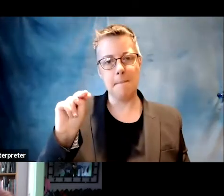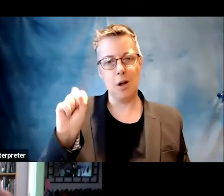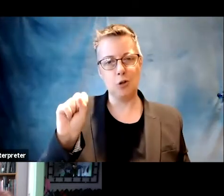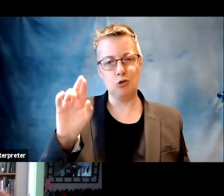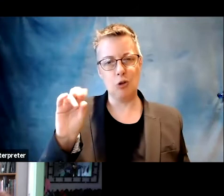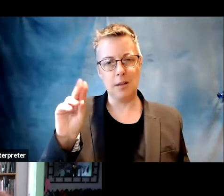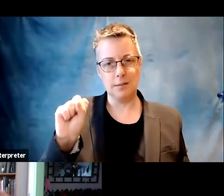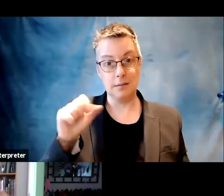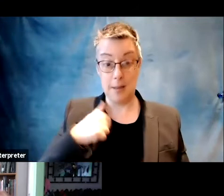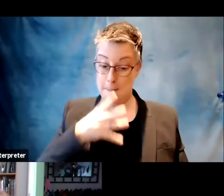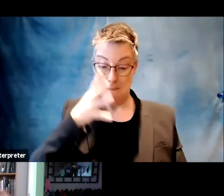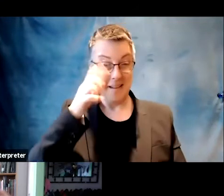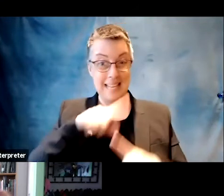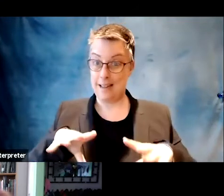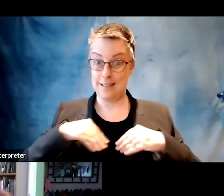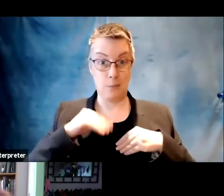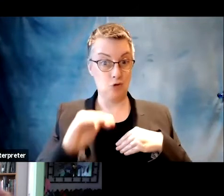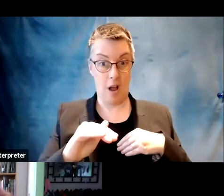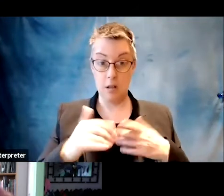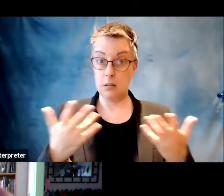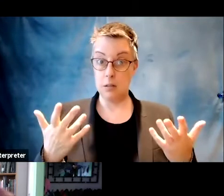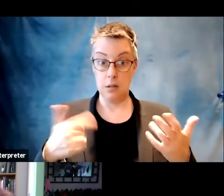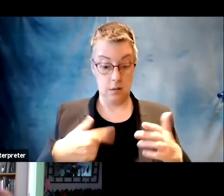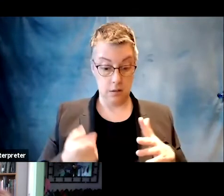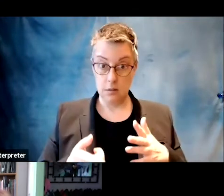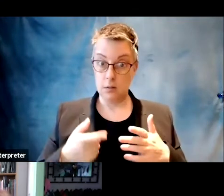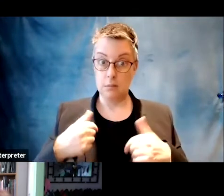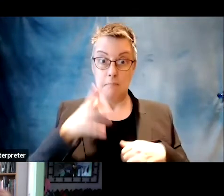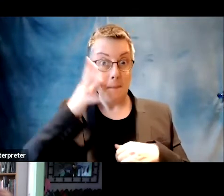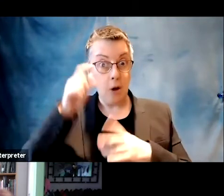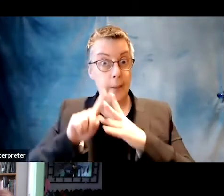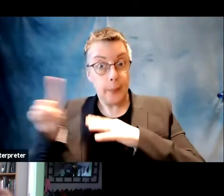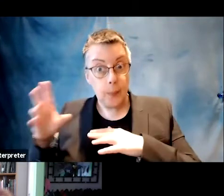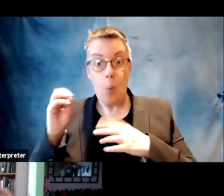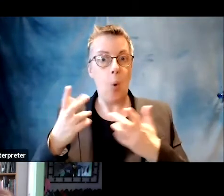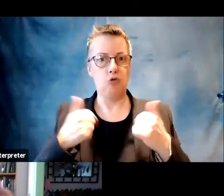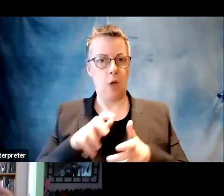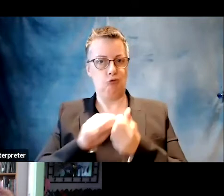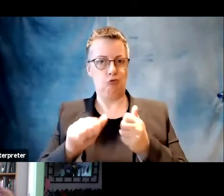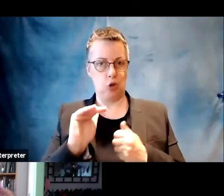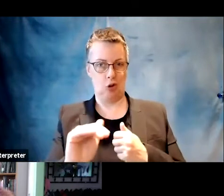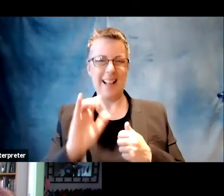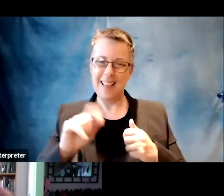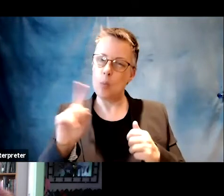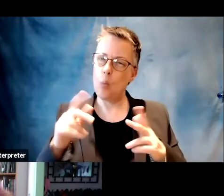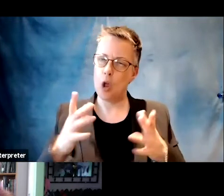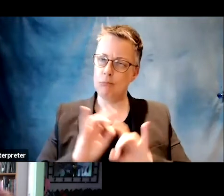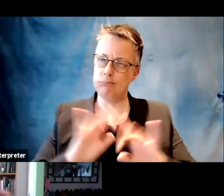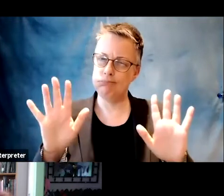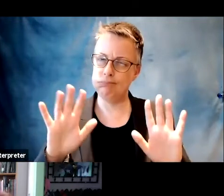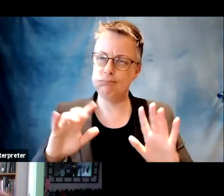for what it is. Either runs away or tries to destroy the child, and this is where the tragedies begin to ensue.